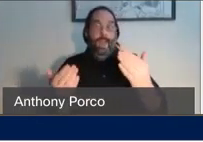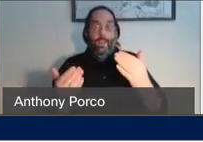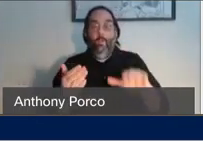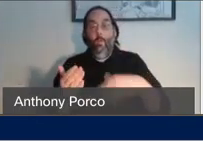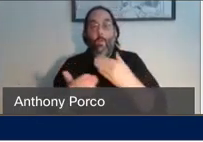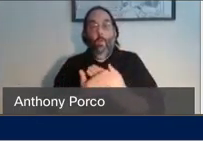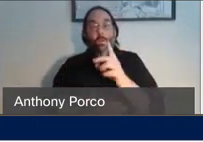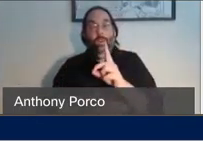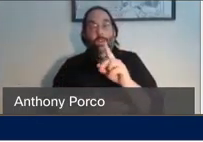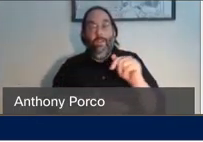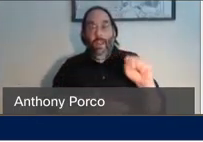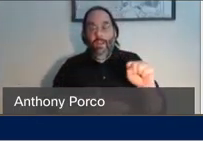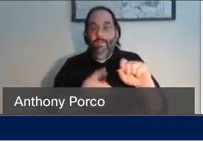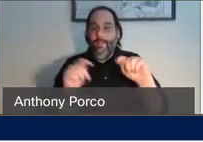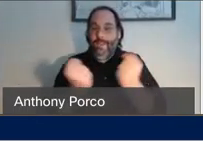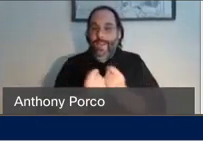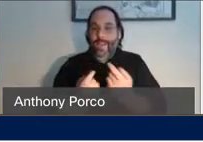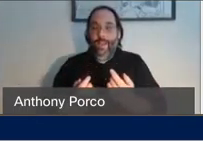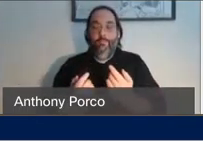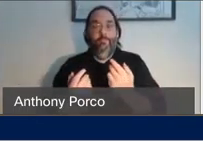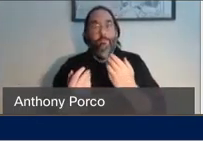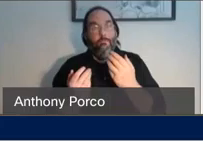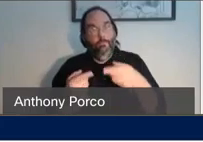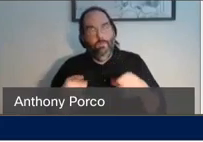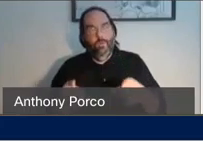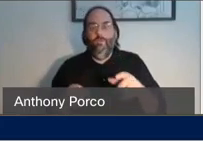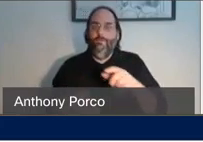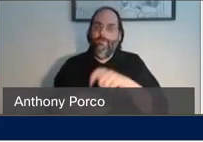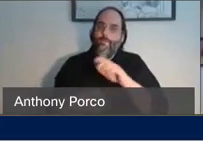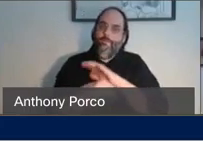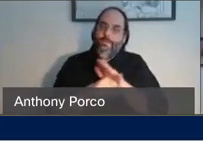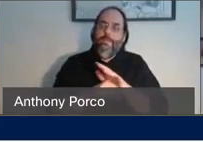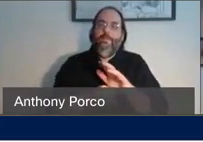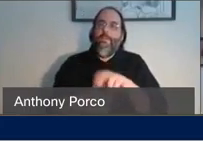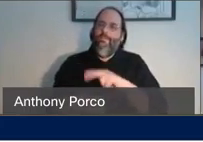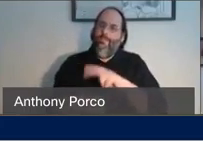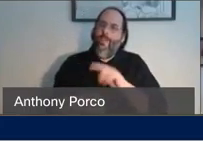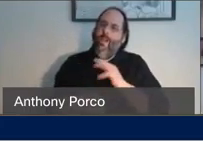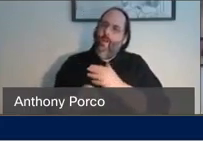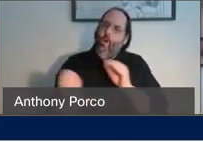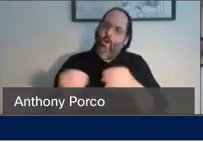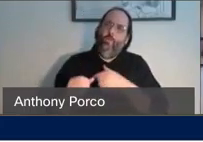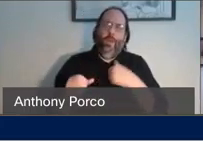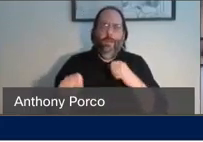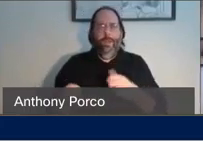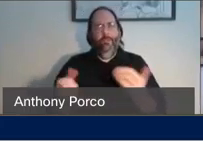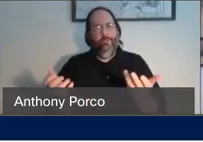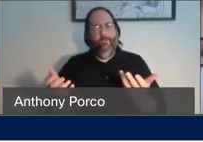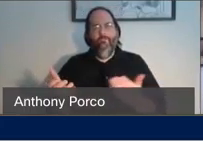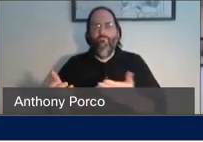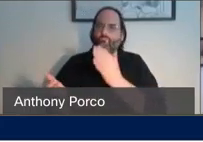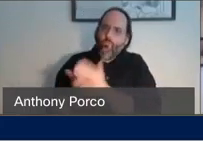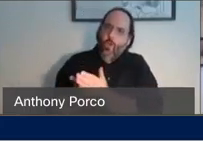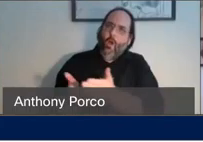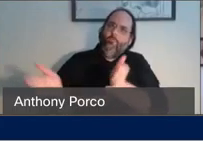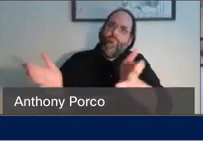DDS team during this time. You know, usually in the office, we're able to just do stop and chats